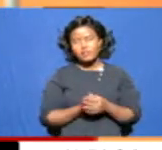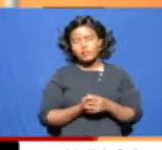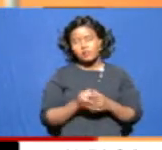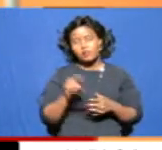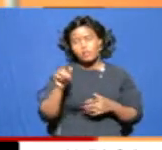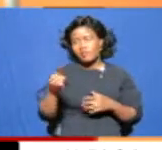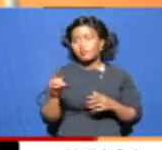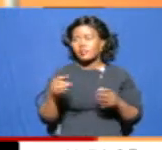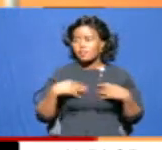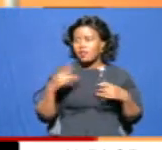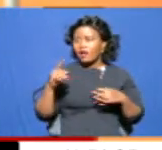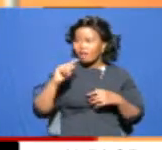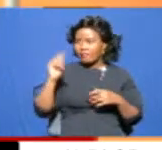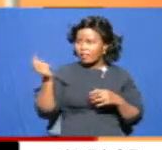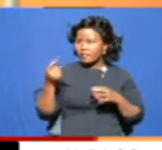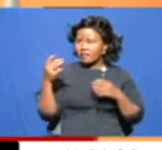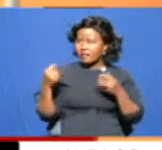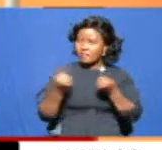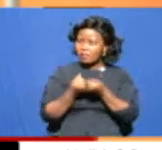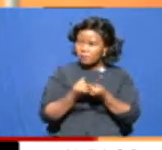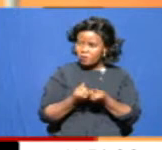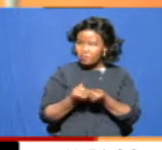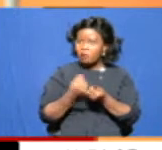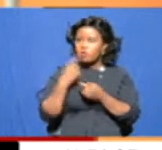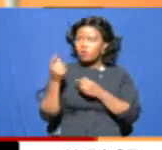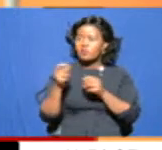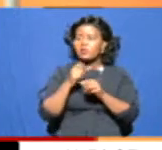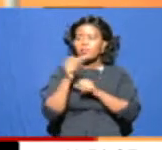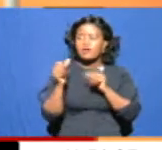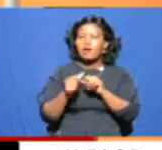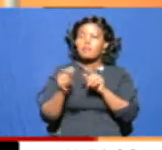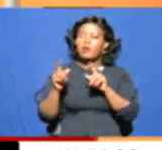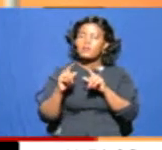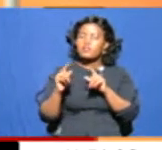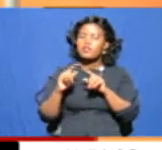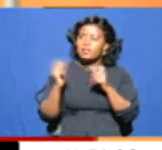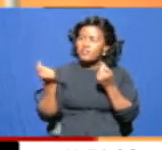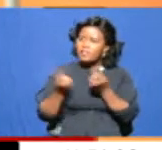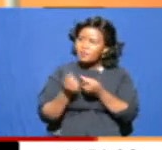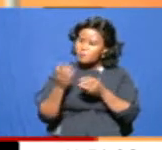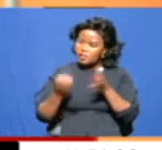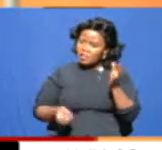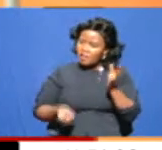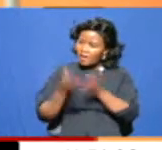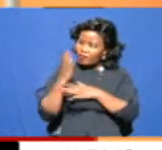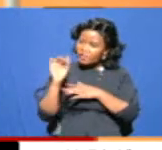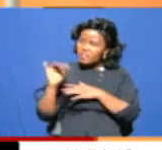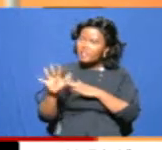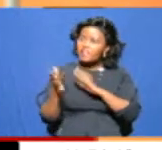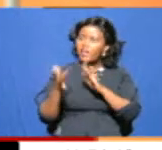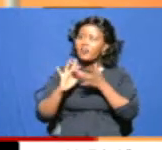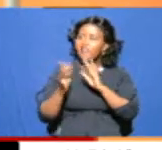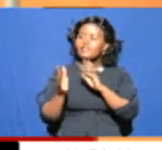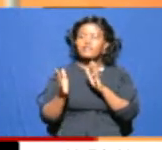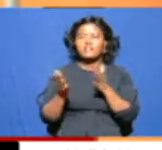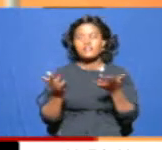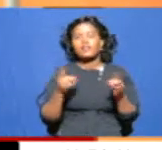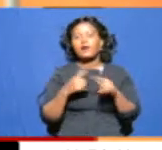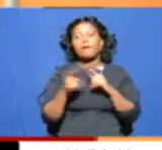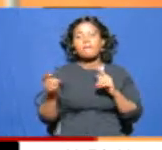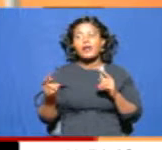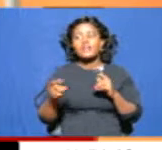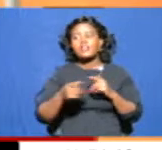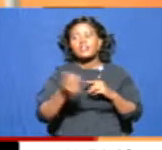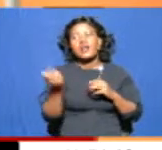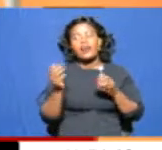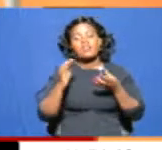Yeah, just a thought. Yeah, you're talking about teams having their, you know, launching their websites and updating them, but we have federations who have not updated their websites for the